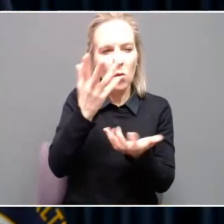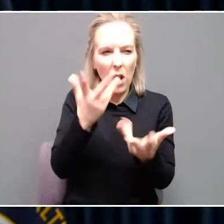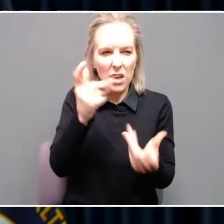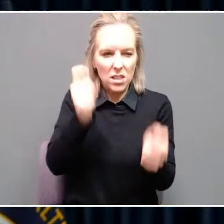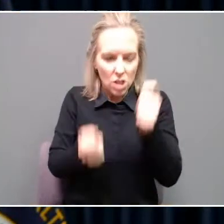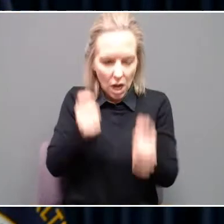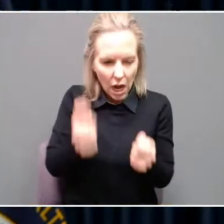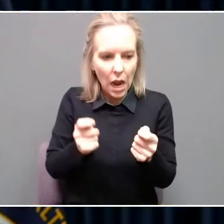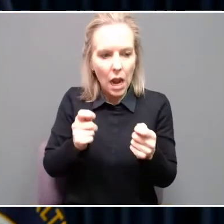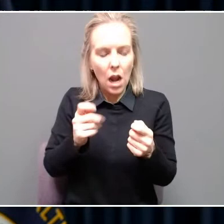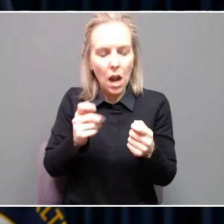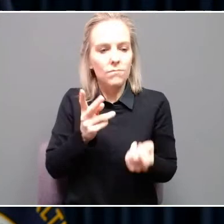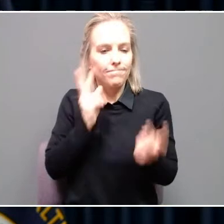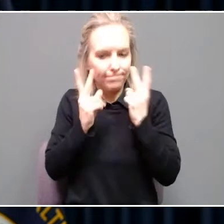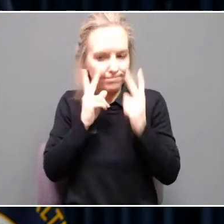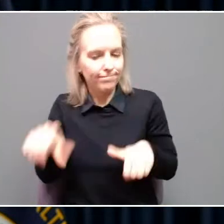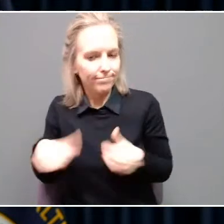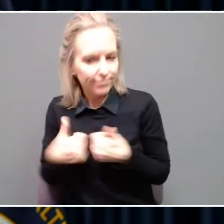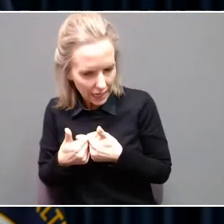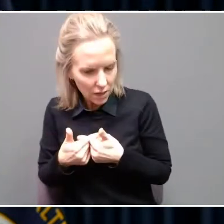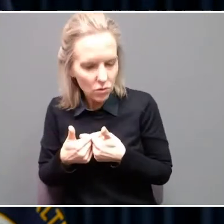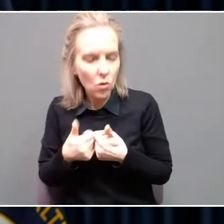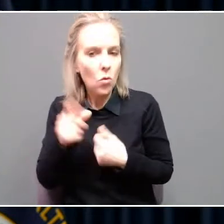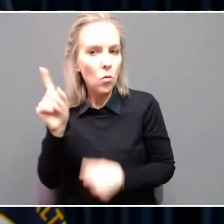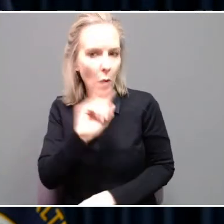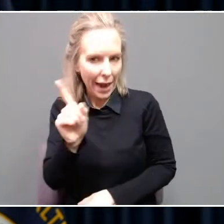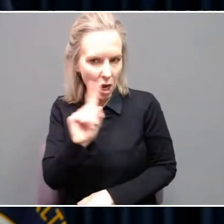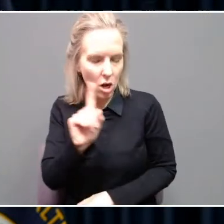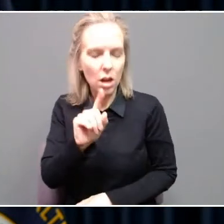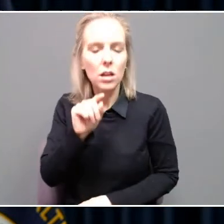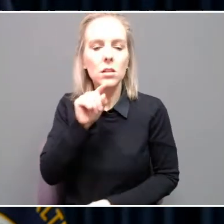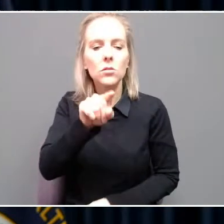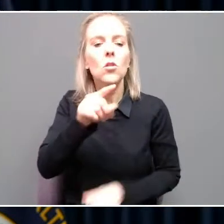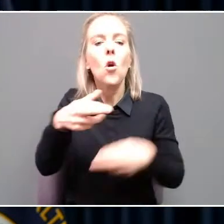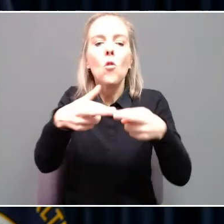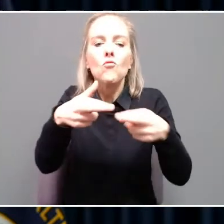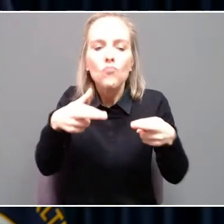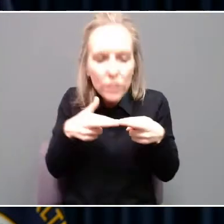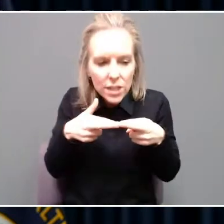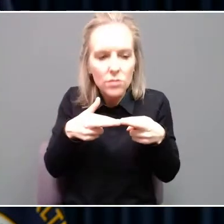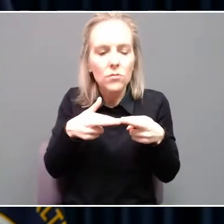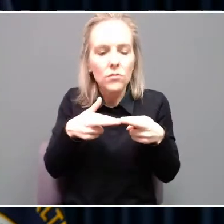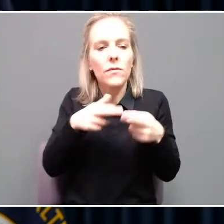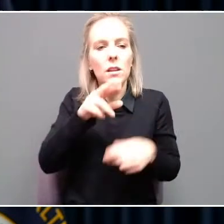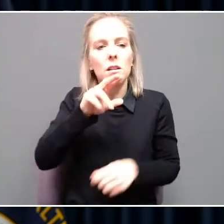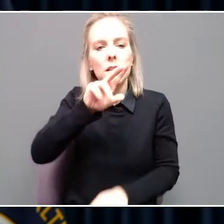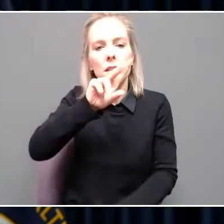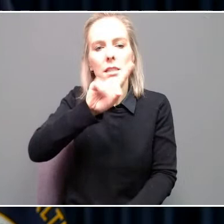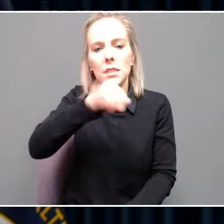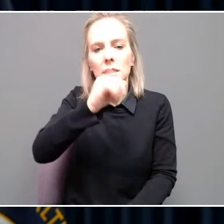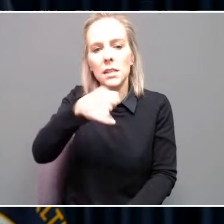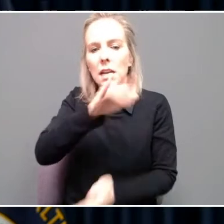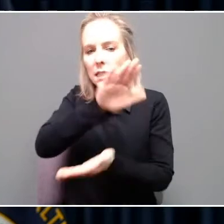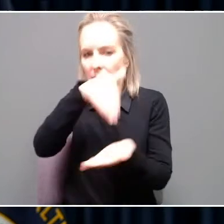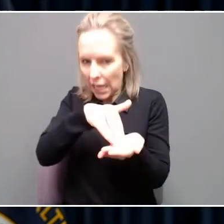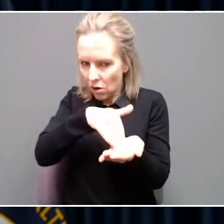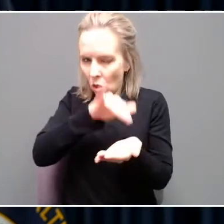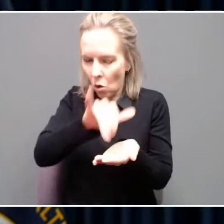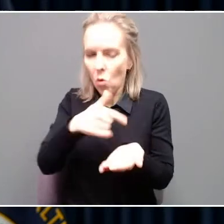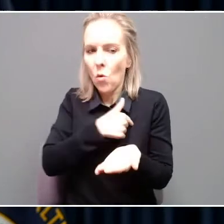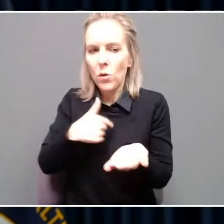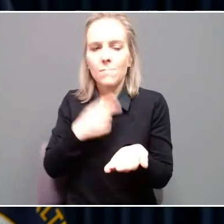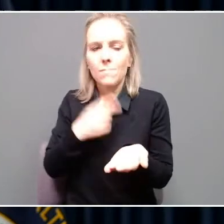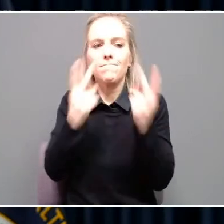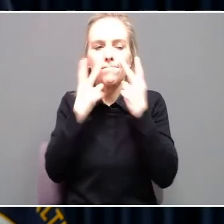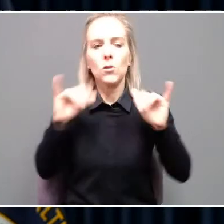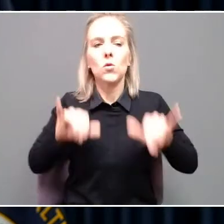that we've seen are at the regional juvenile detention centers. So, in the last several